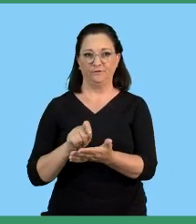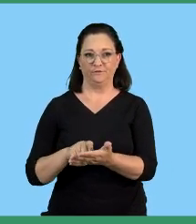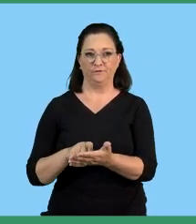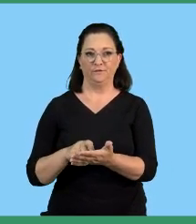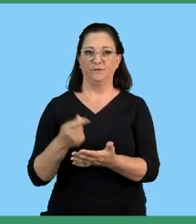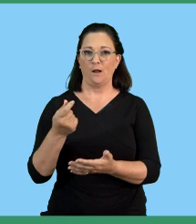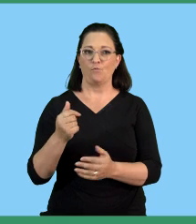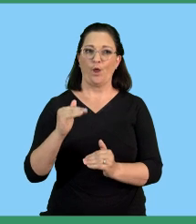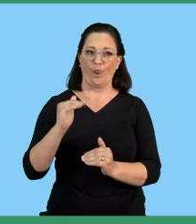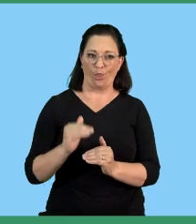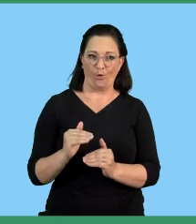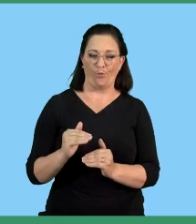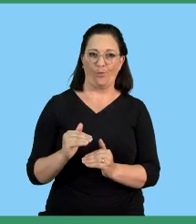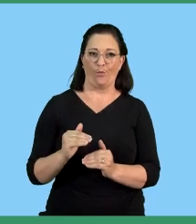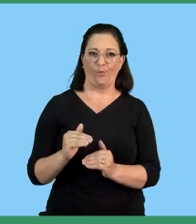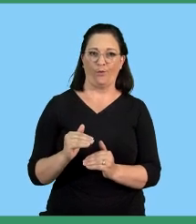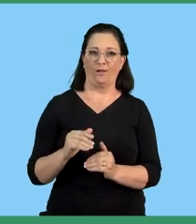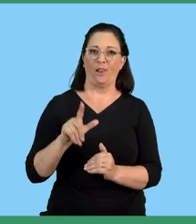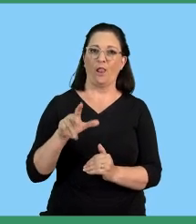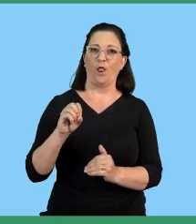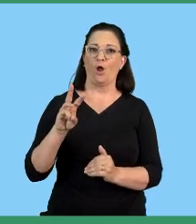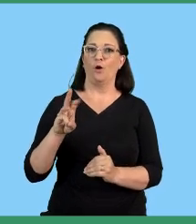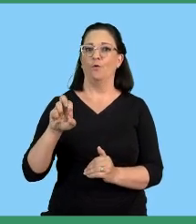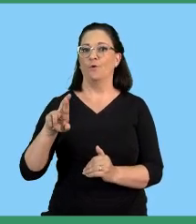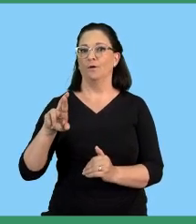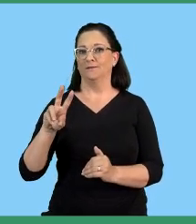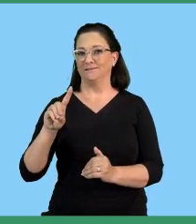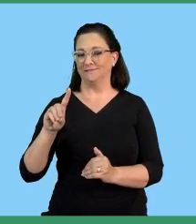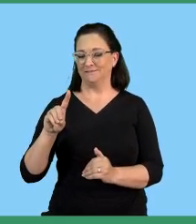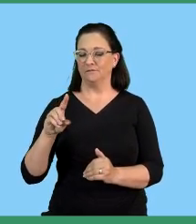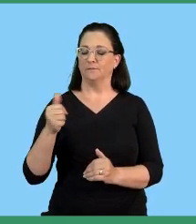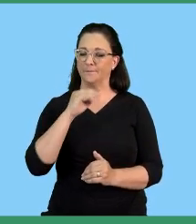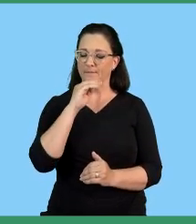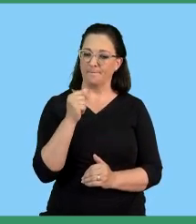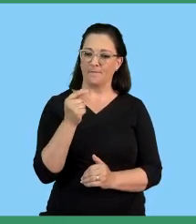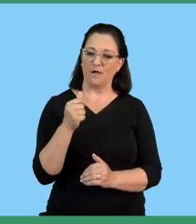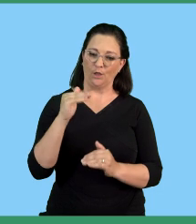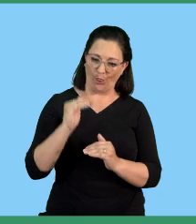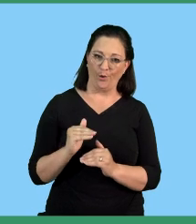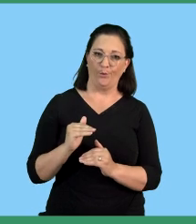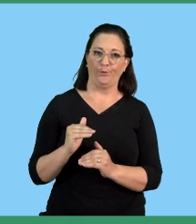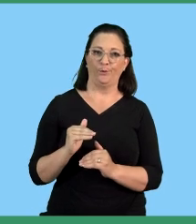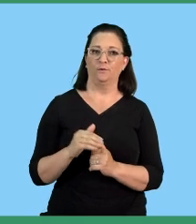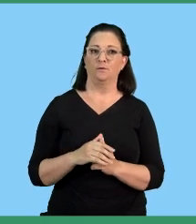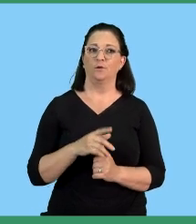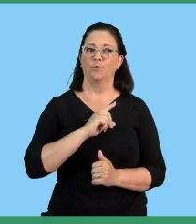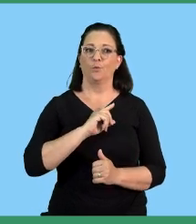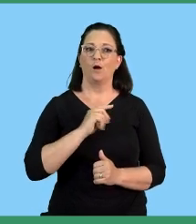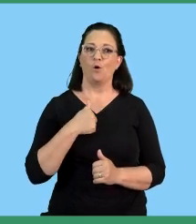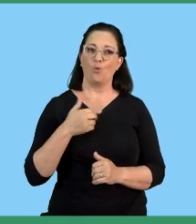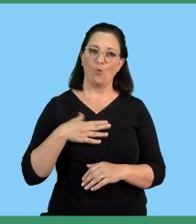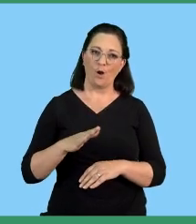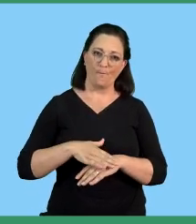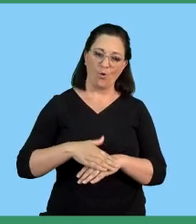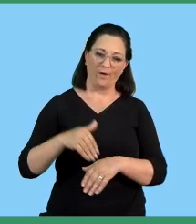has lowered the prices. That is a keyword. The minute there's price reduction or lowering the prices of their prices to increase